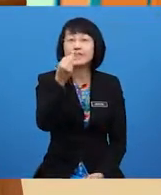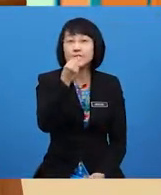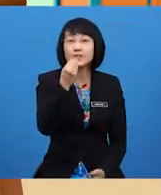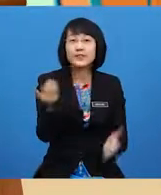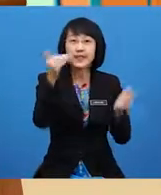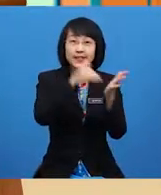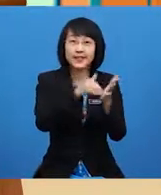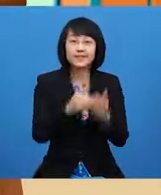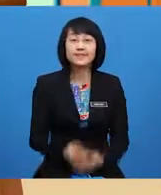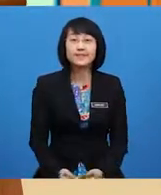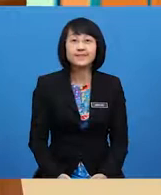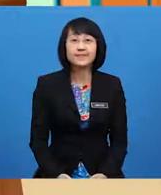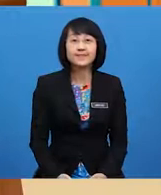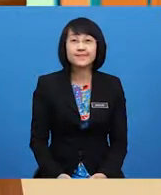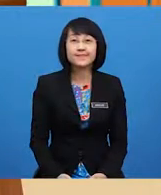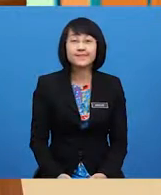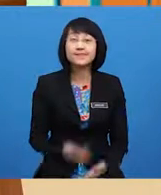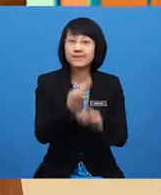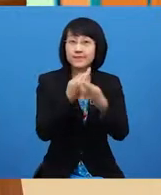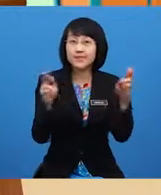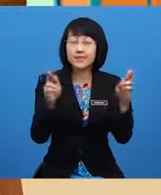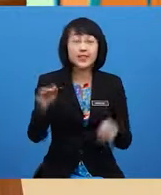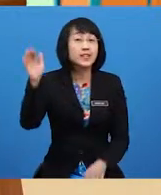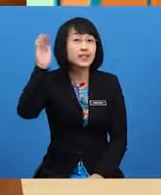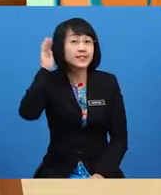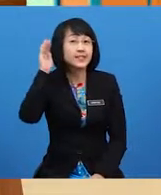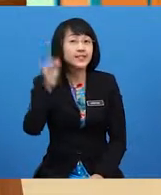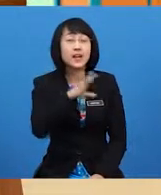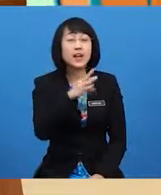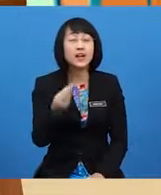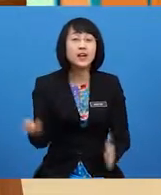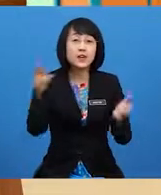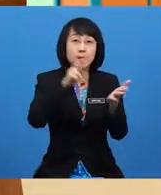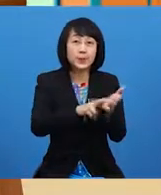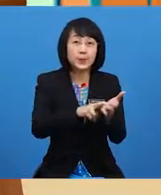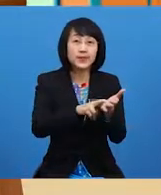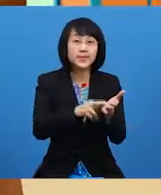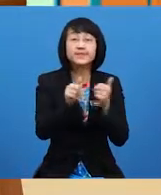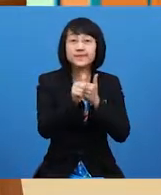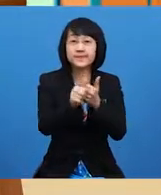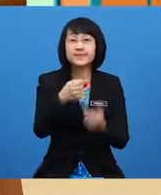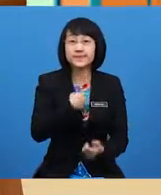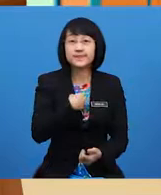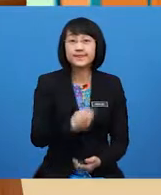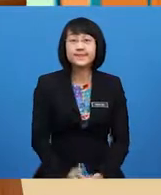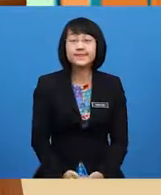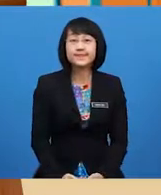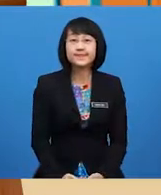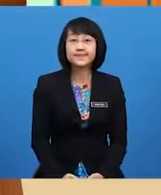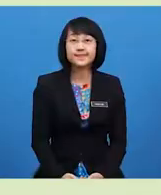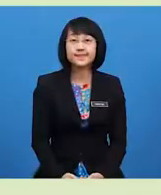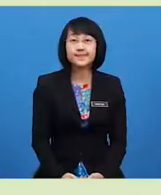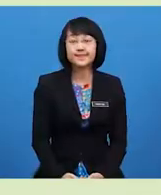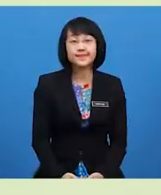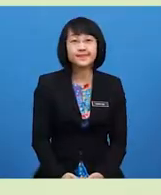you guys, I need you to listen and then repeat after me, okay? So, are you ready? Yeah.